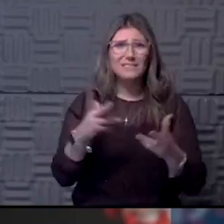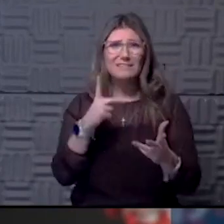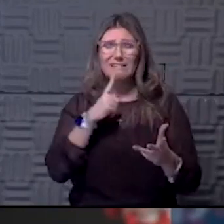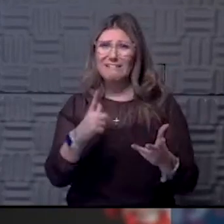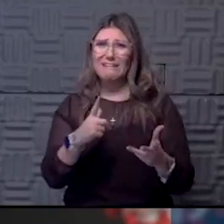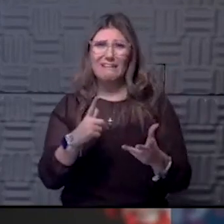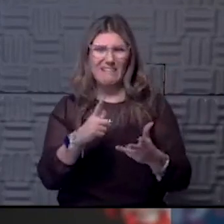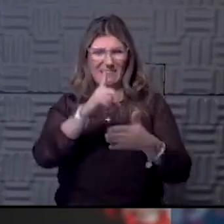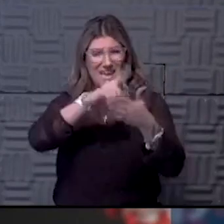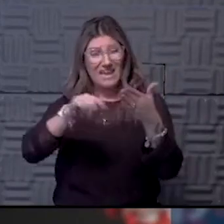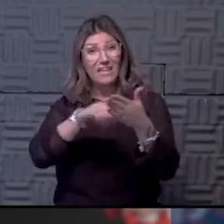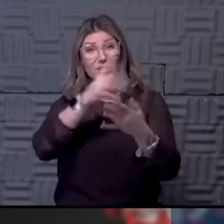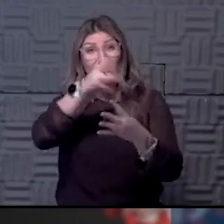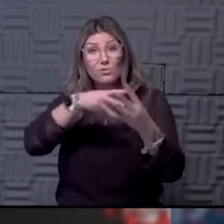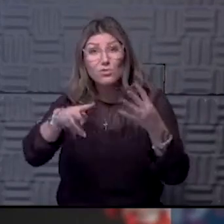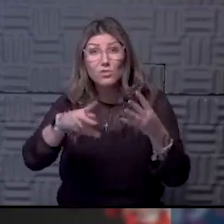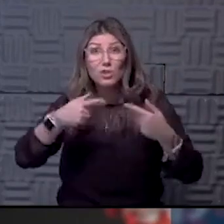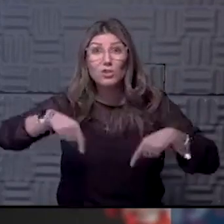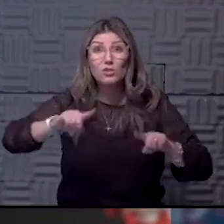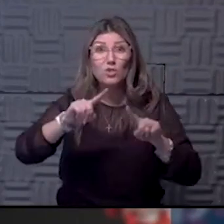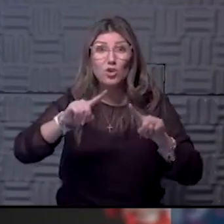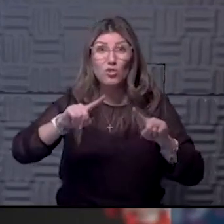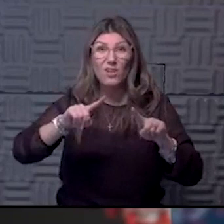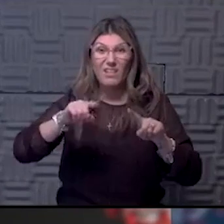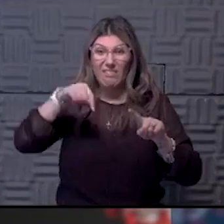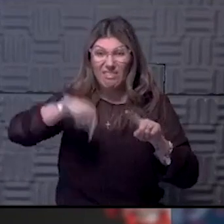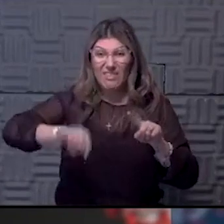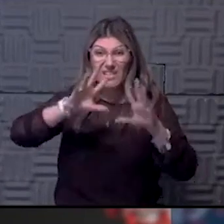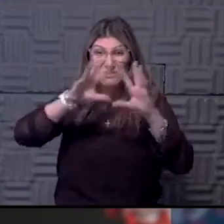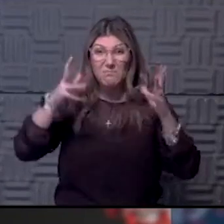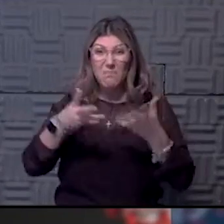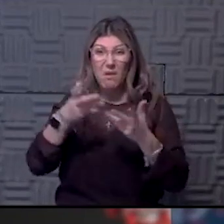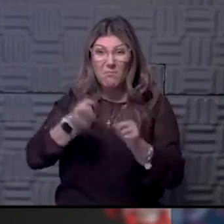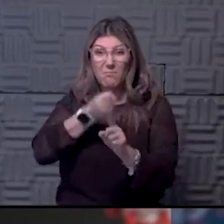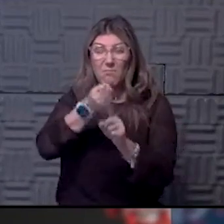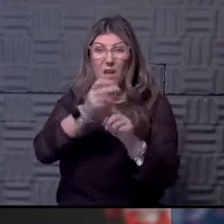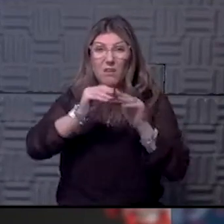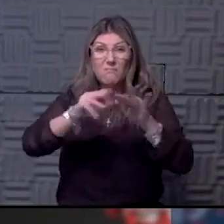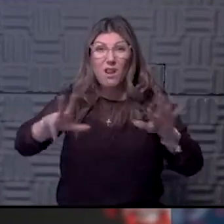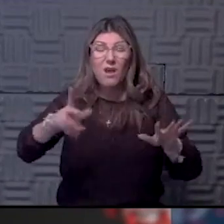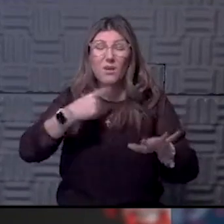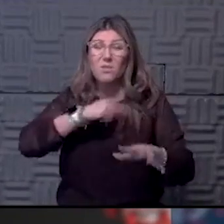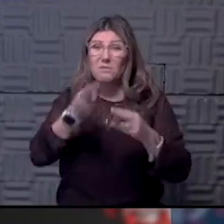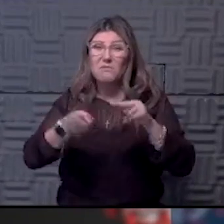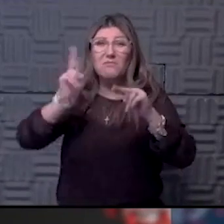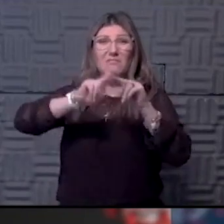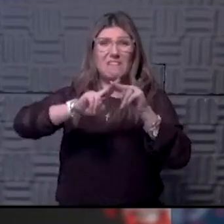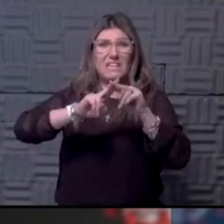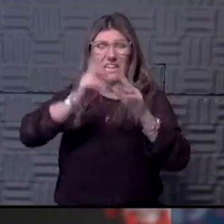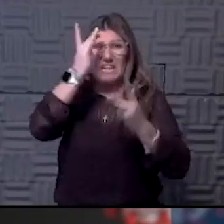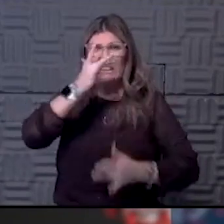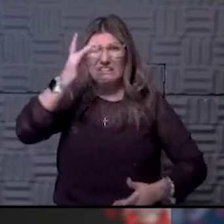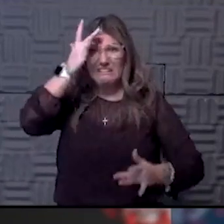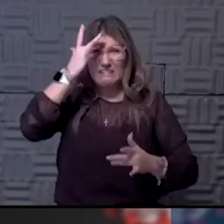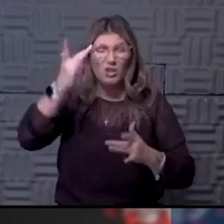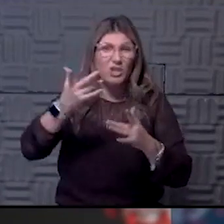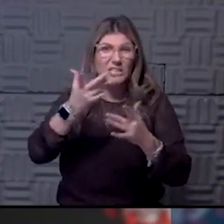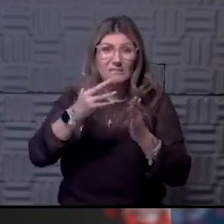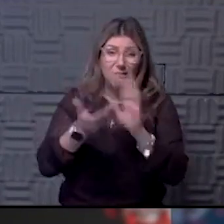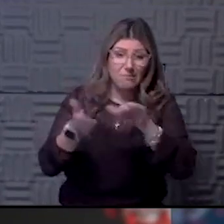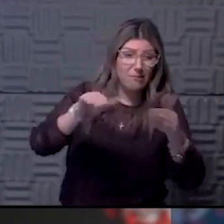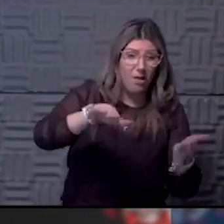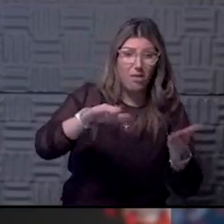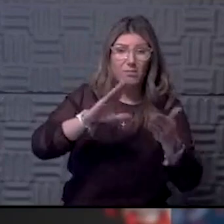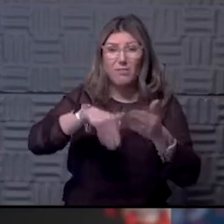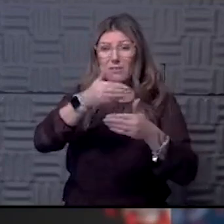canceled screenings during the pandemic predicts that we're going to have an increase in cancer deaths due to breast and colorectal cancer in the next 10 years. Not